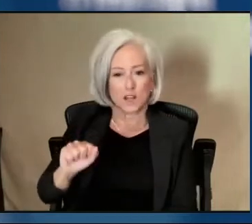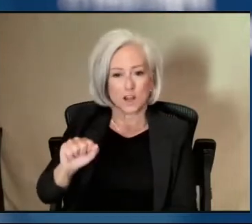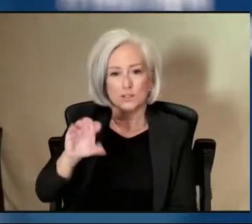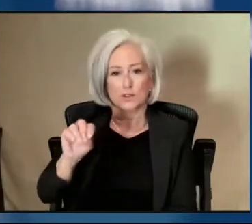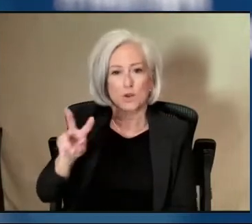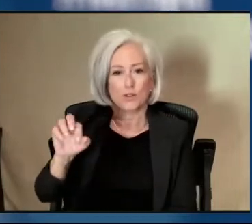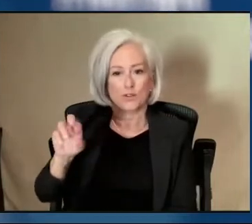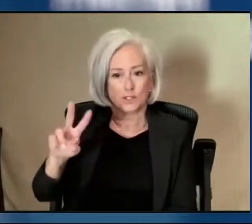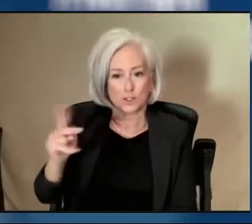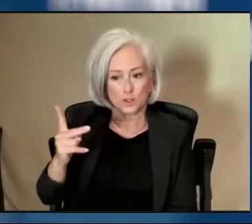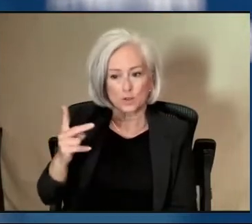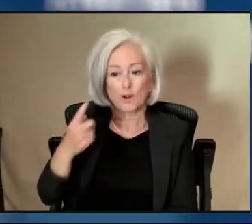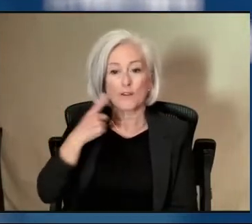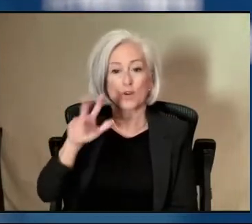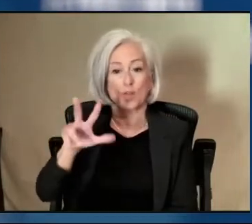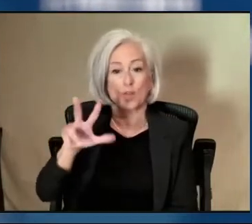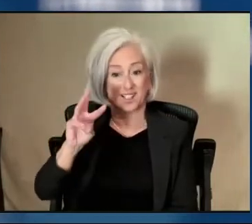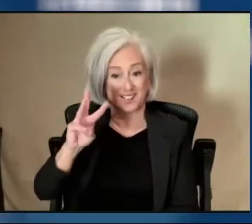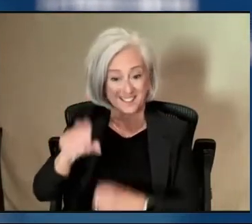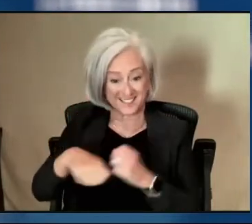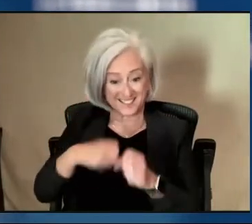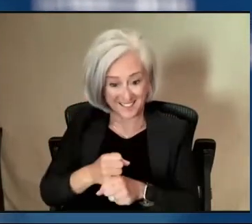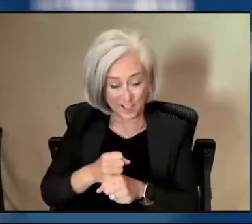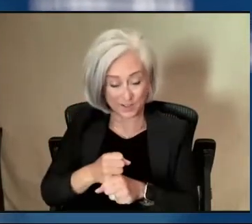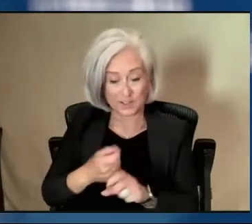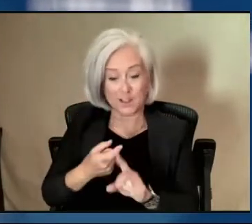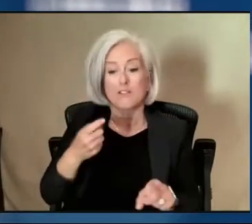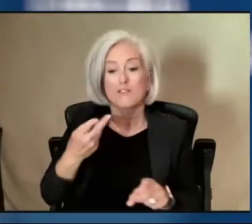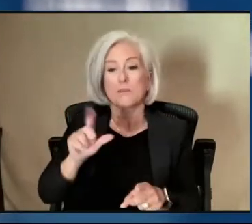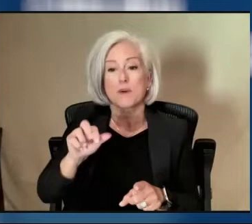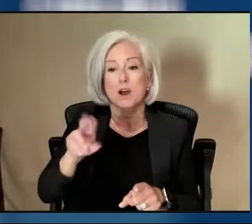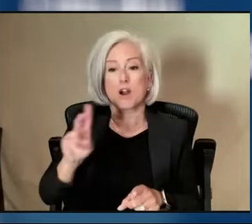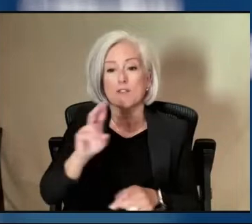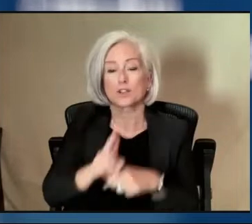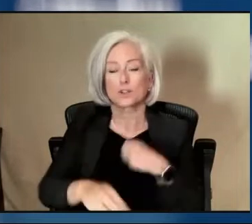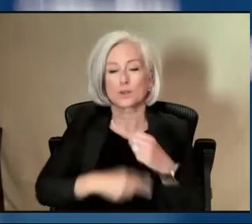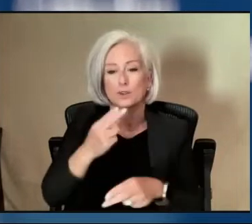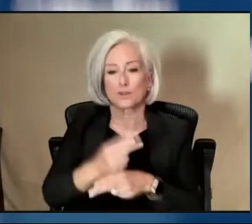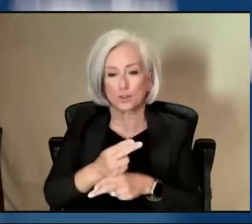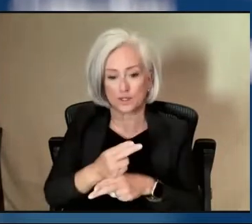when colleagues at Harvard University in 1984 used